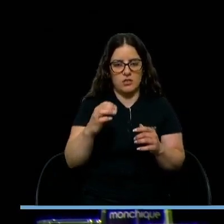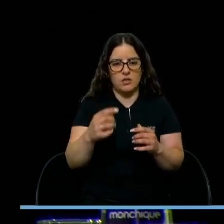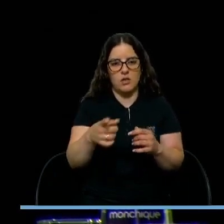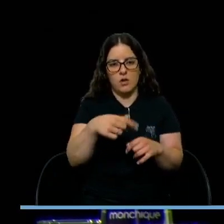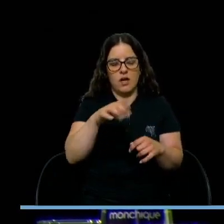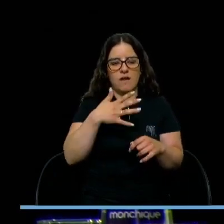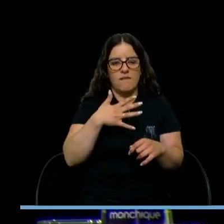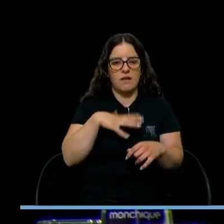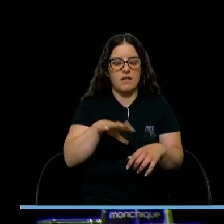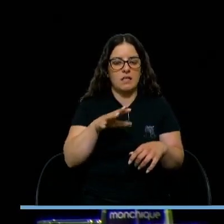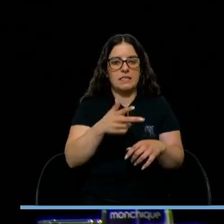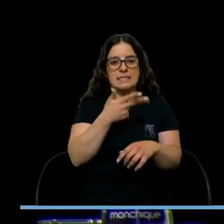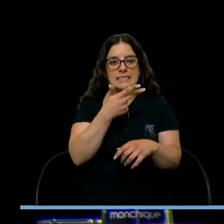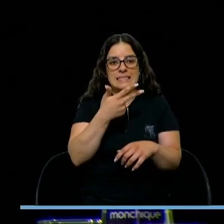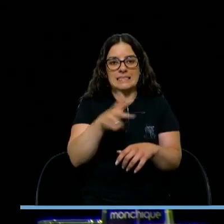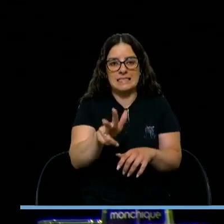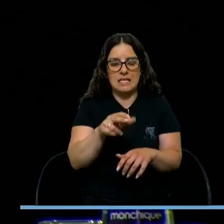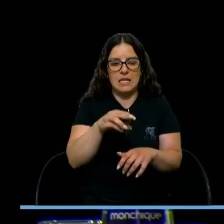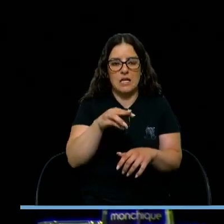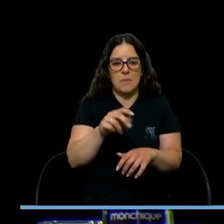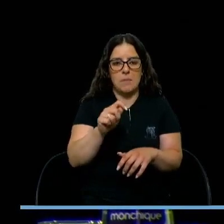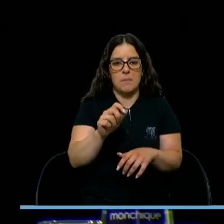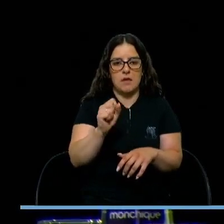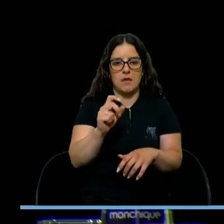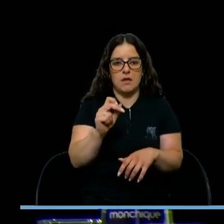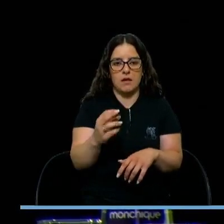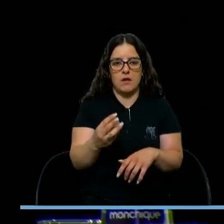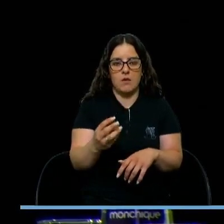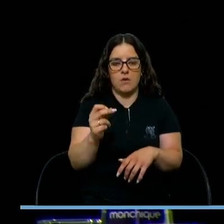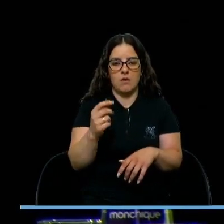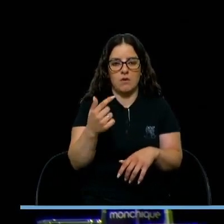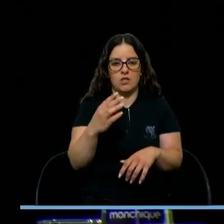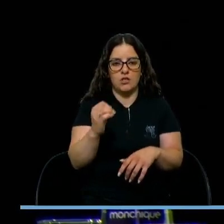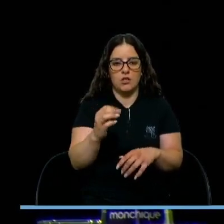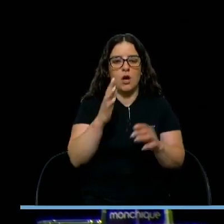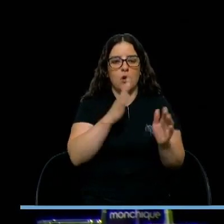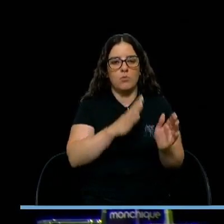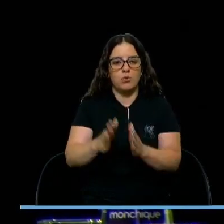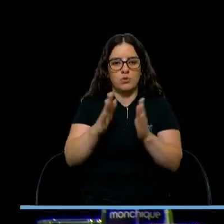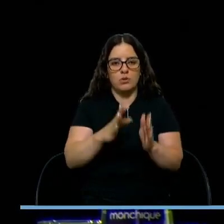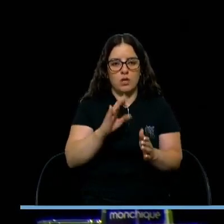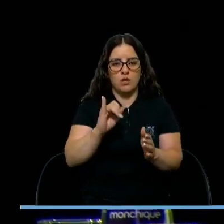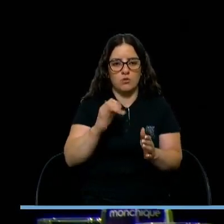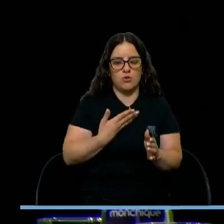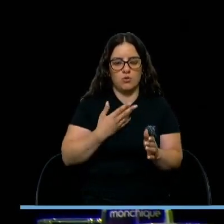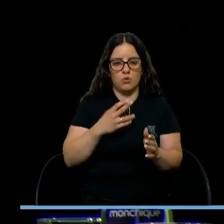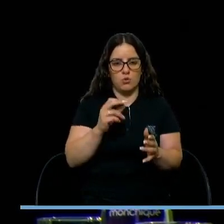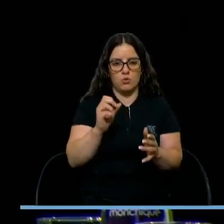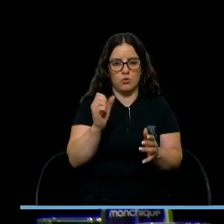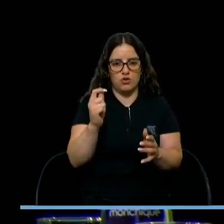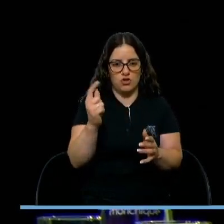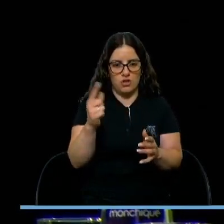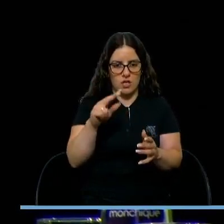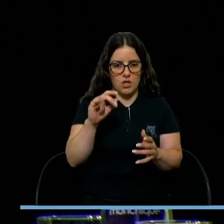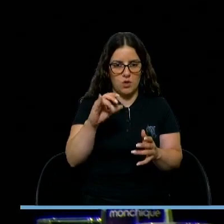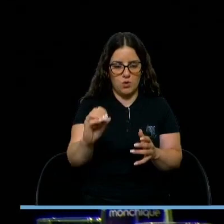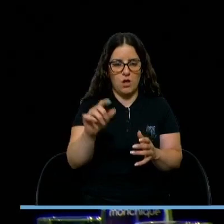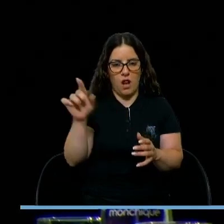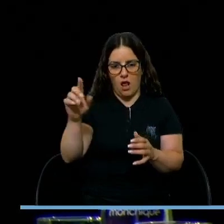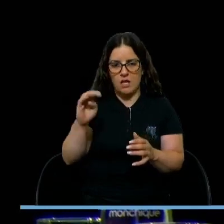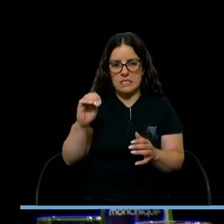have 100 MW unit producing green hydrogen in Sinj. And to mention